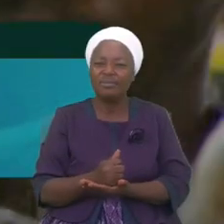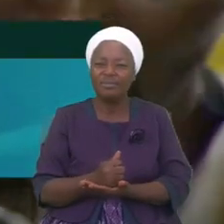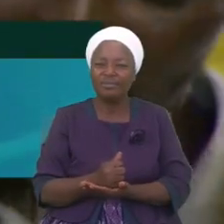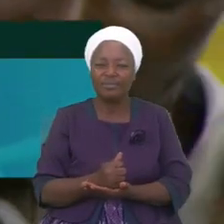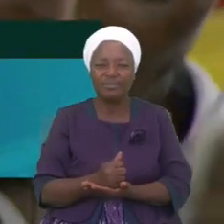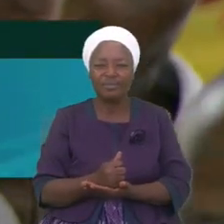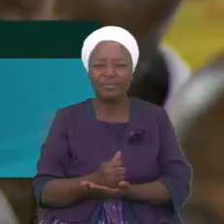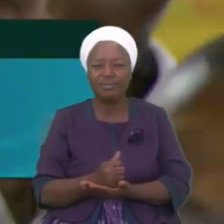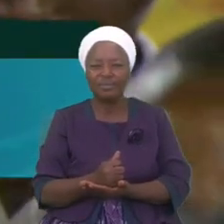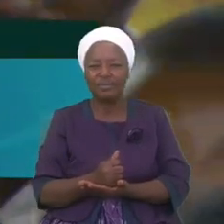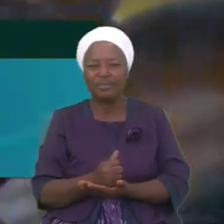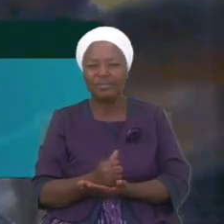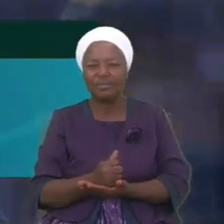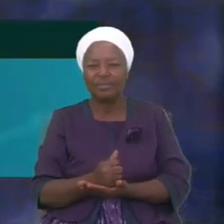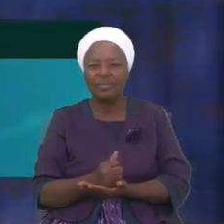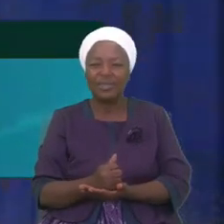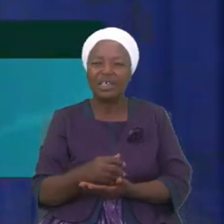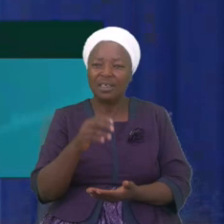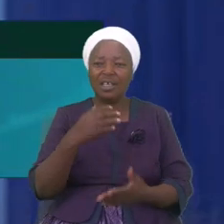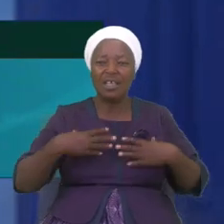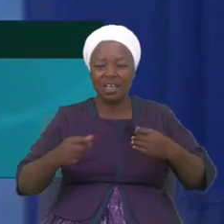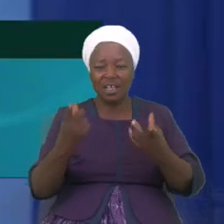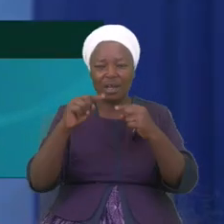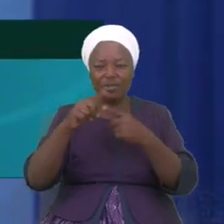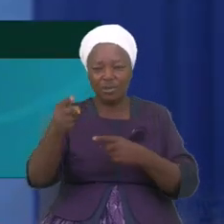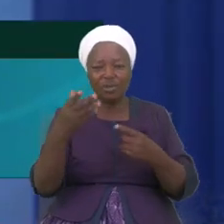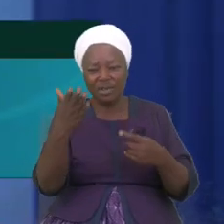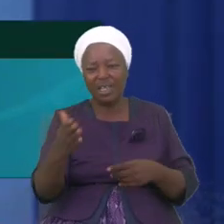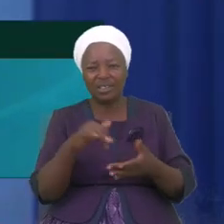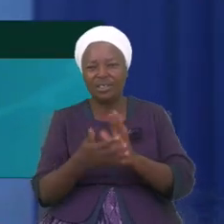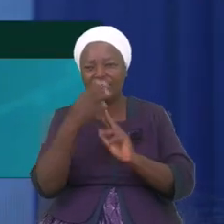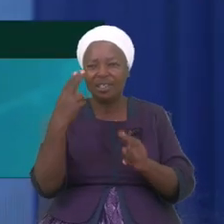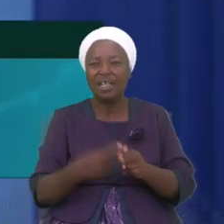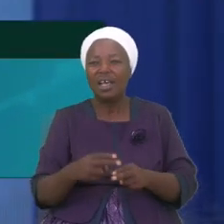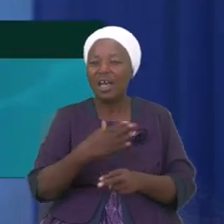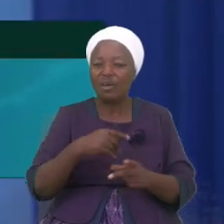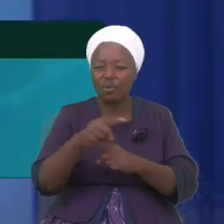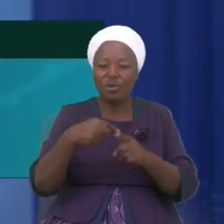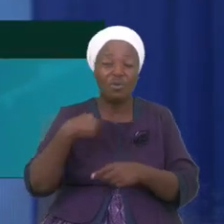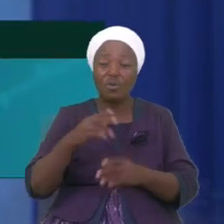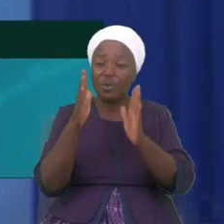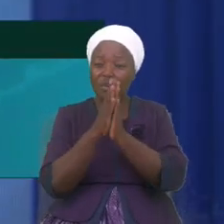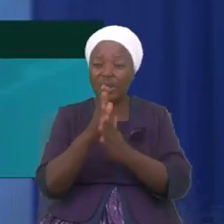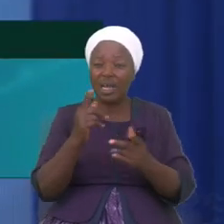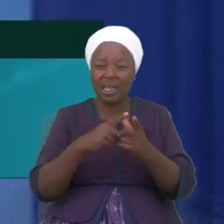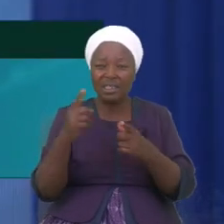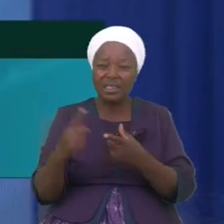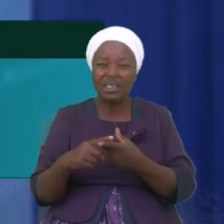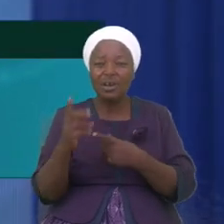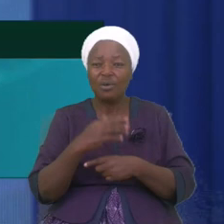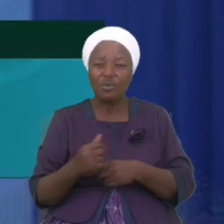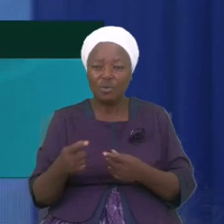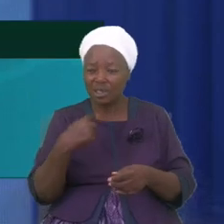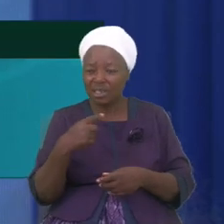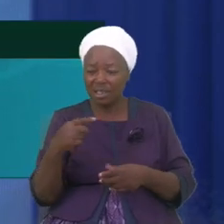My heart comes to you there. Healing comes to you there. And when we pray, I'll be presenting your sickness, your